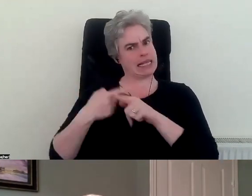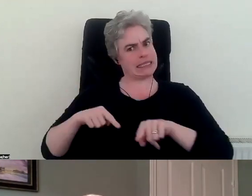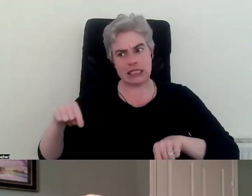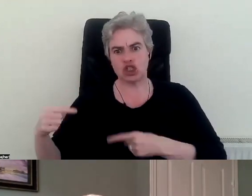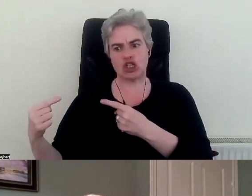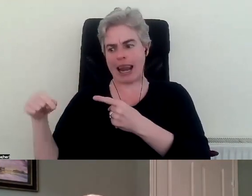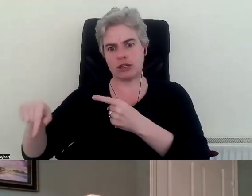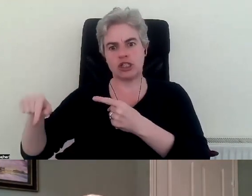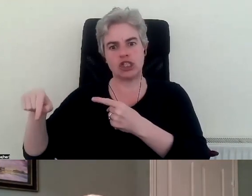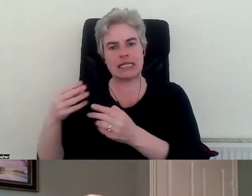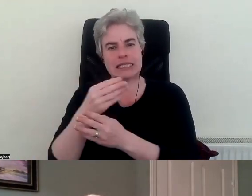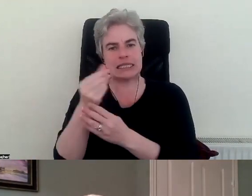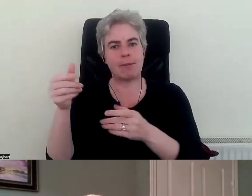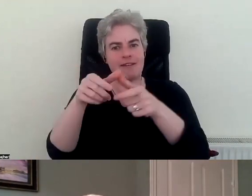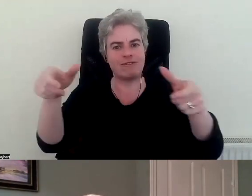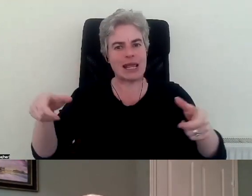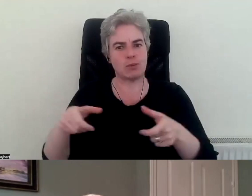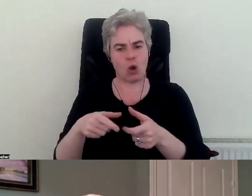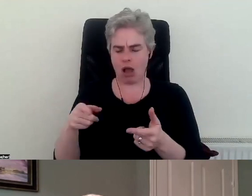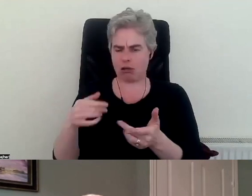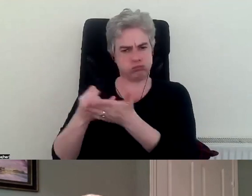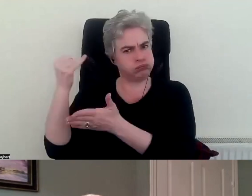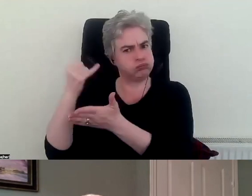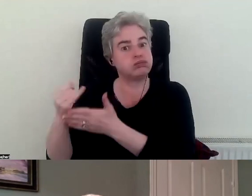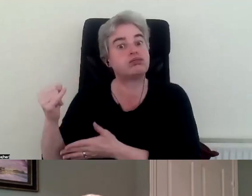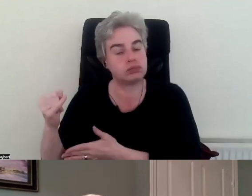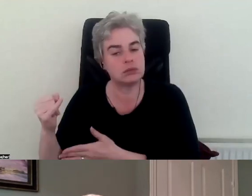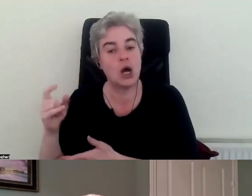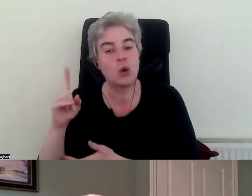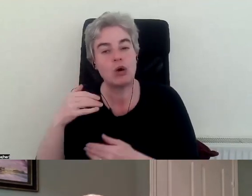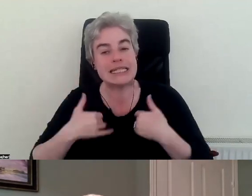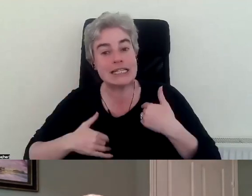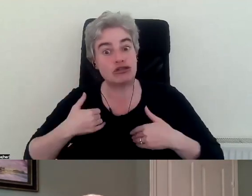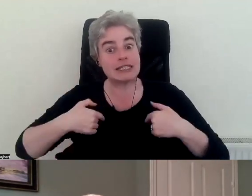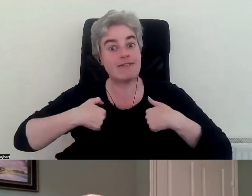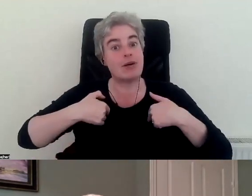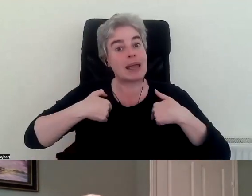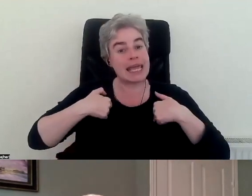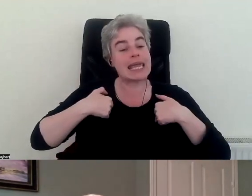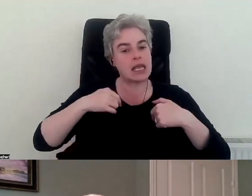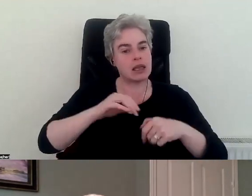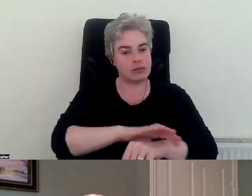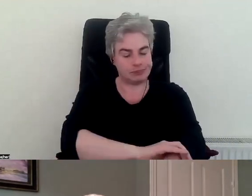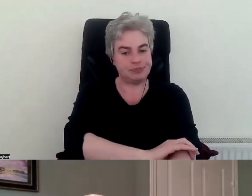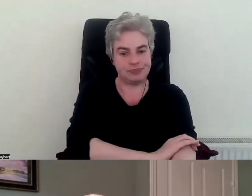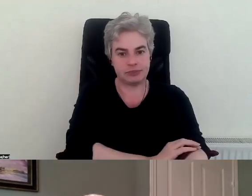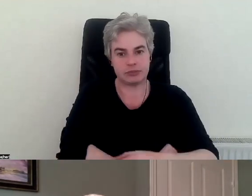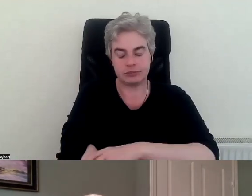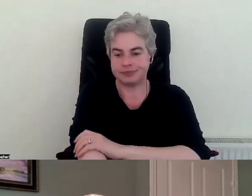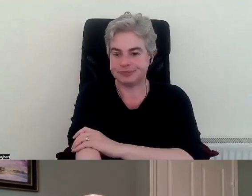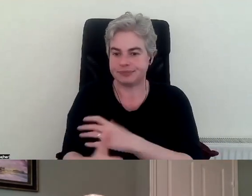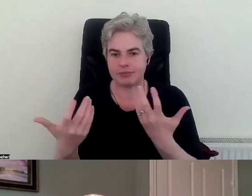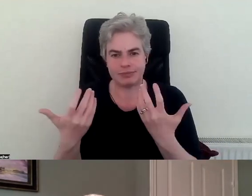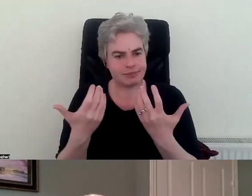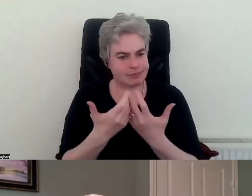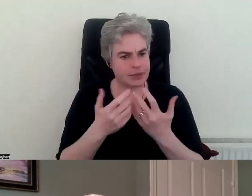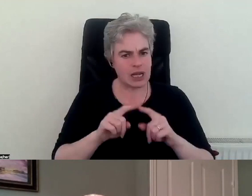challenged some of the framework. What is very interesting for me is that how